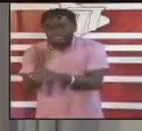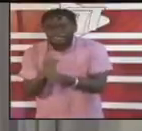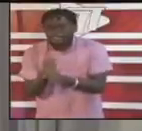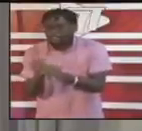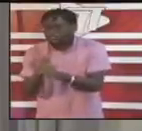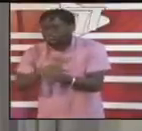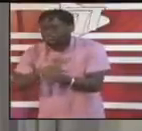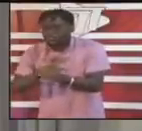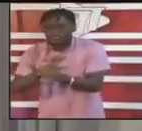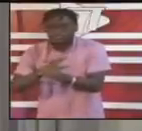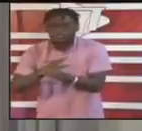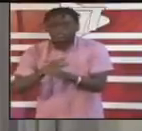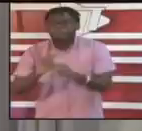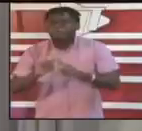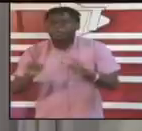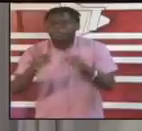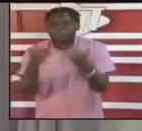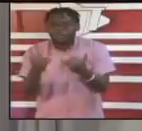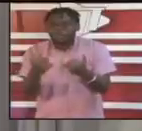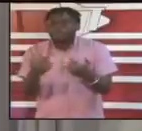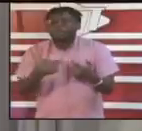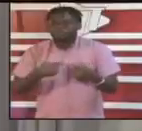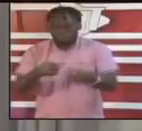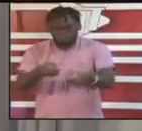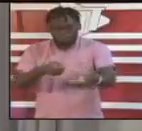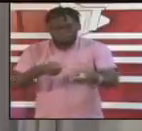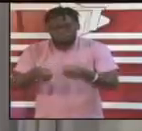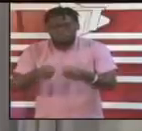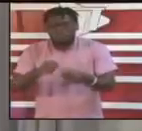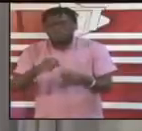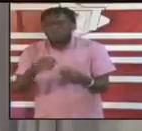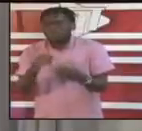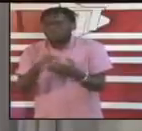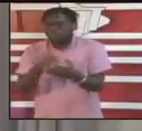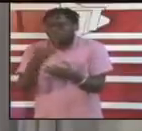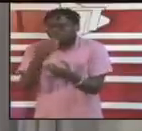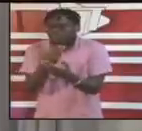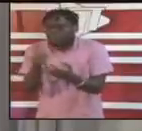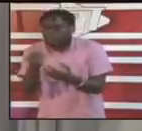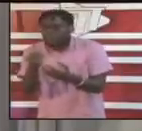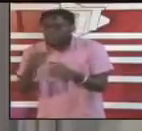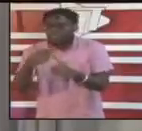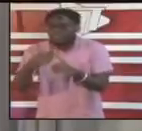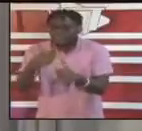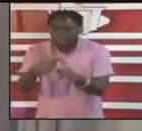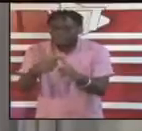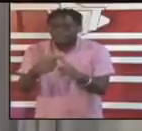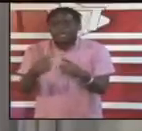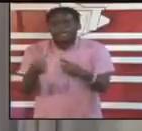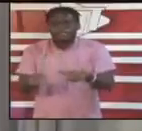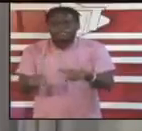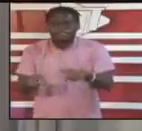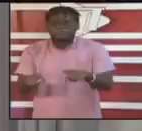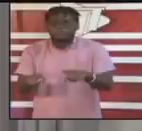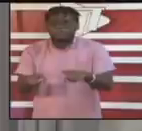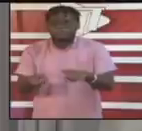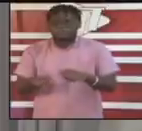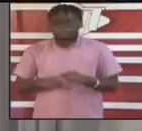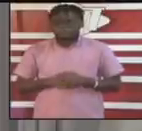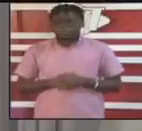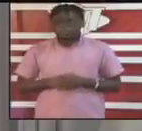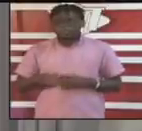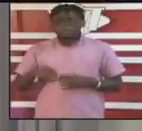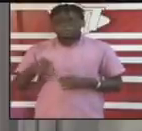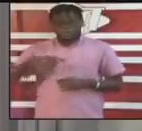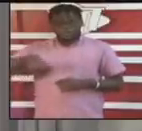14 positive cases, there are 2 messages. One, we must continue to strategically